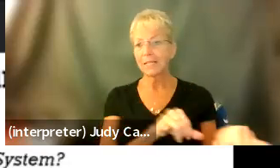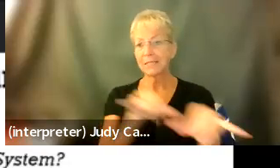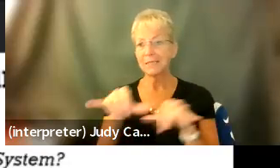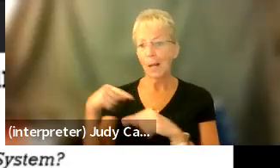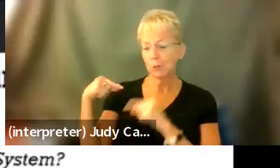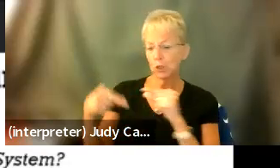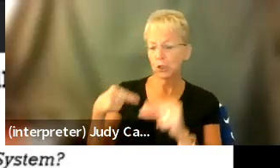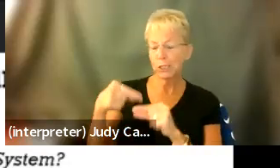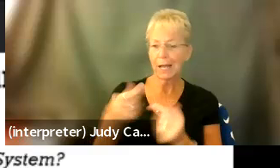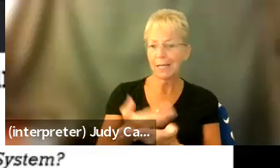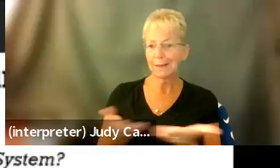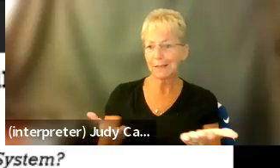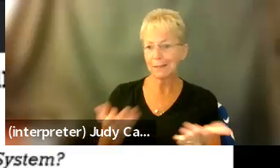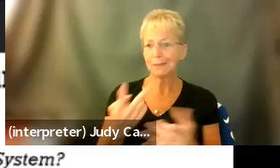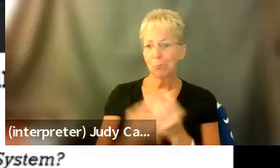So